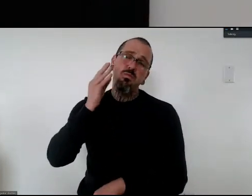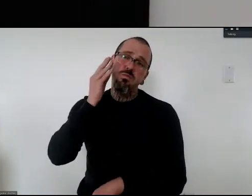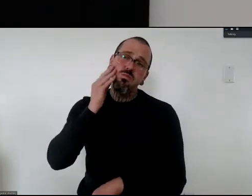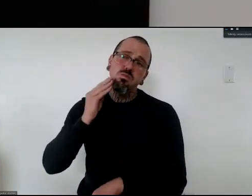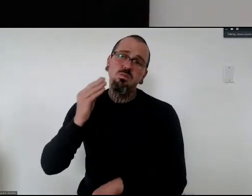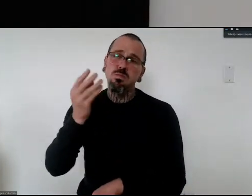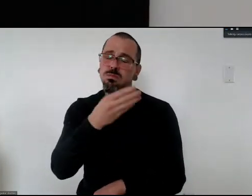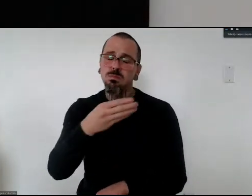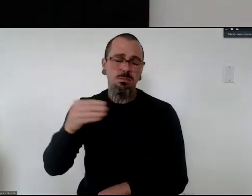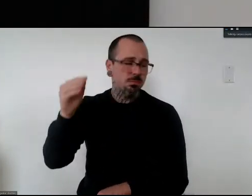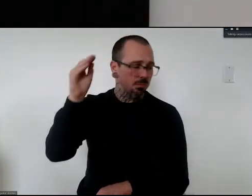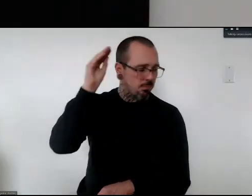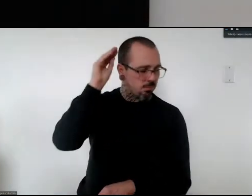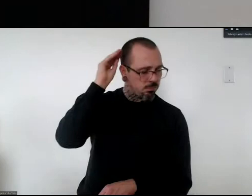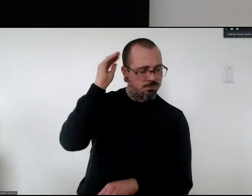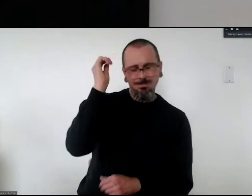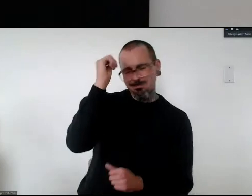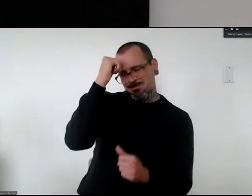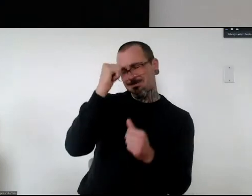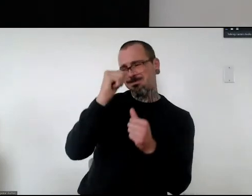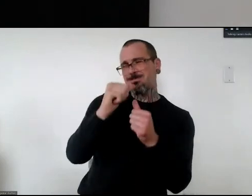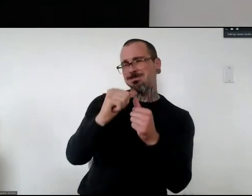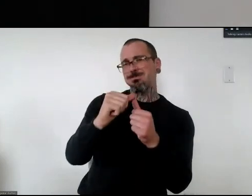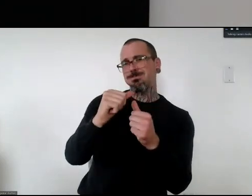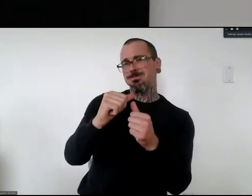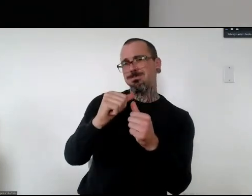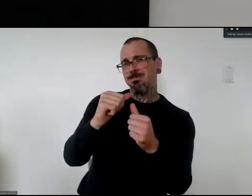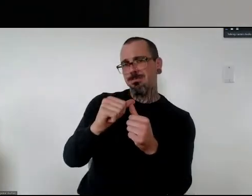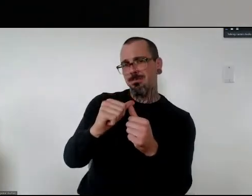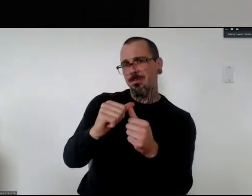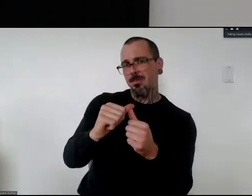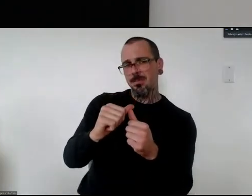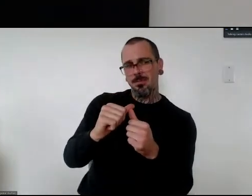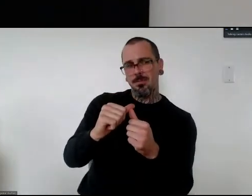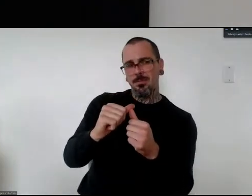legacy. Hold on to your